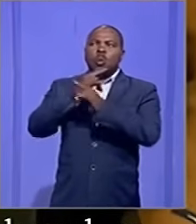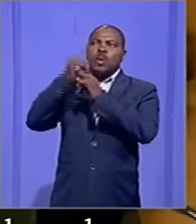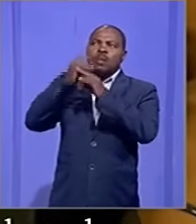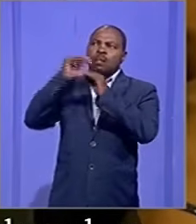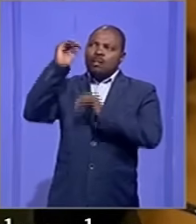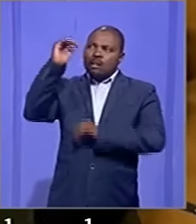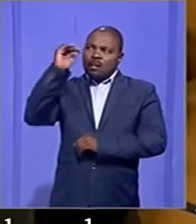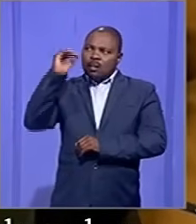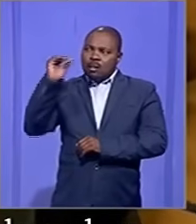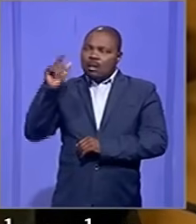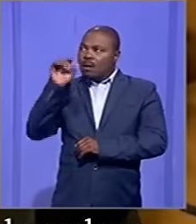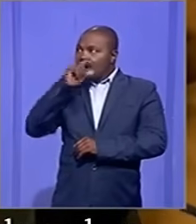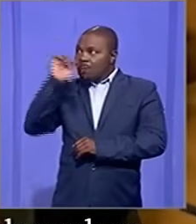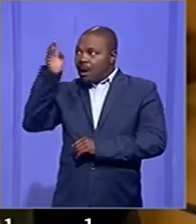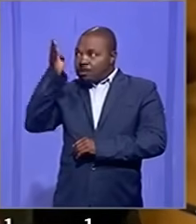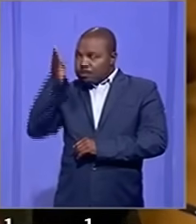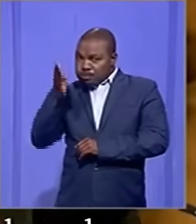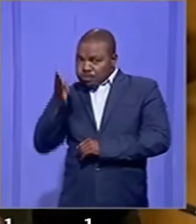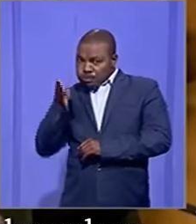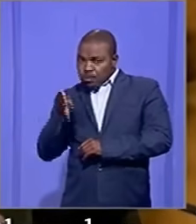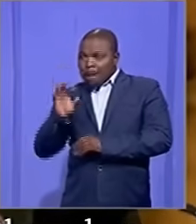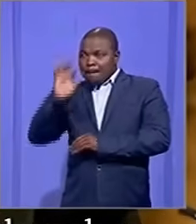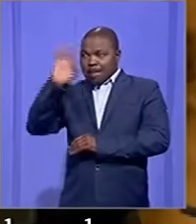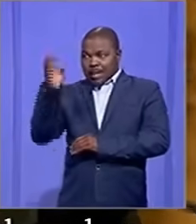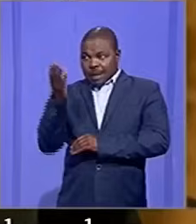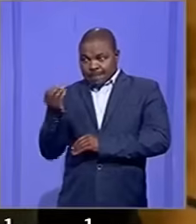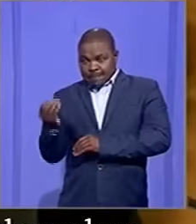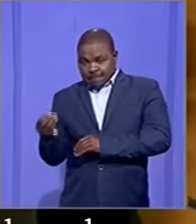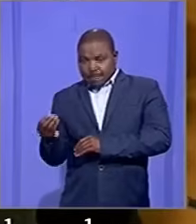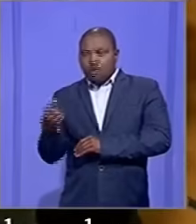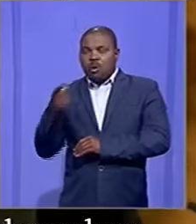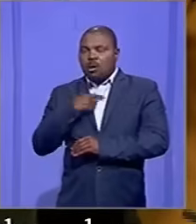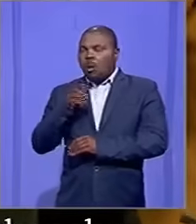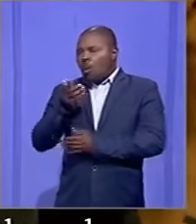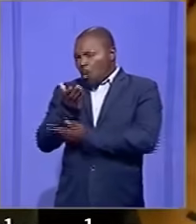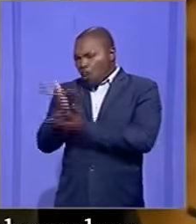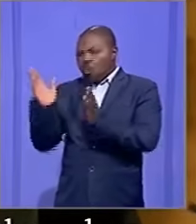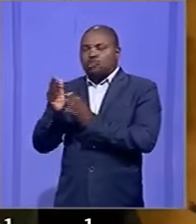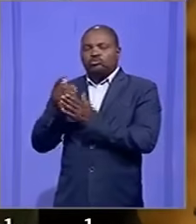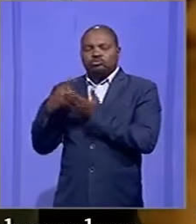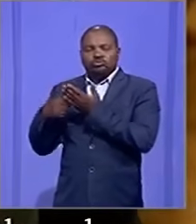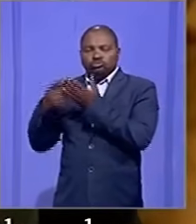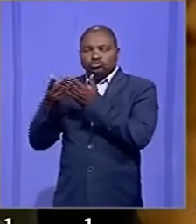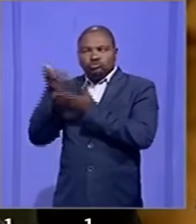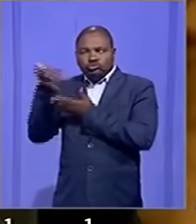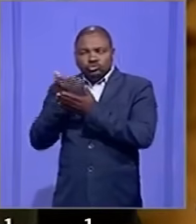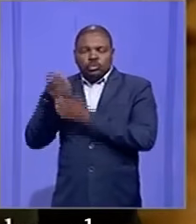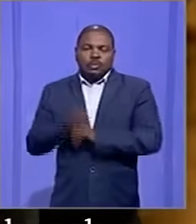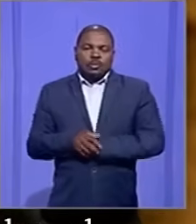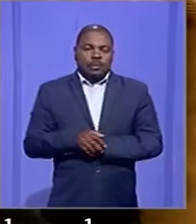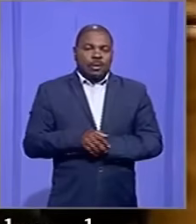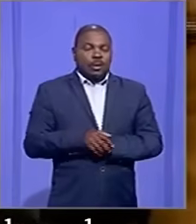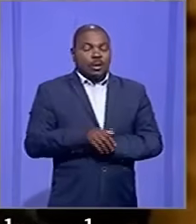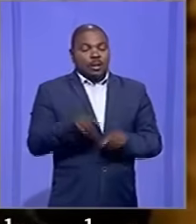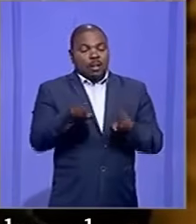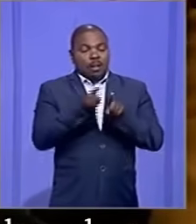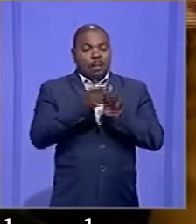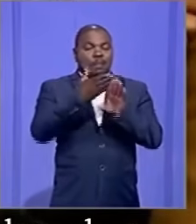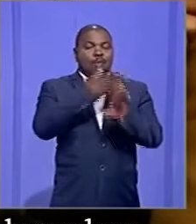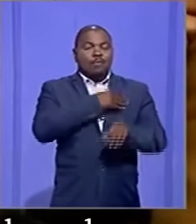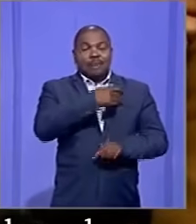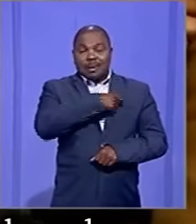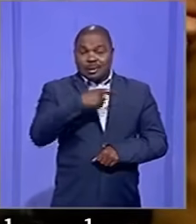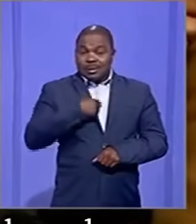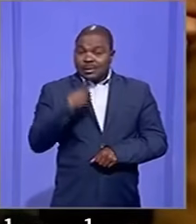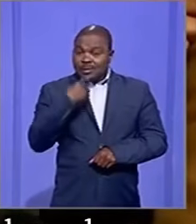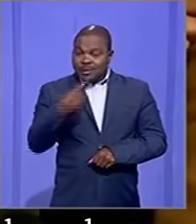of the significant numbers that they have received. The message from South Africans as outlined by the President is very clear: